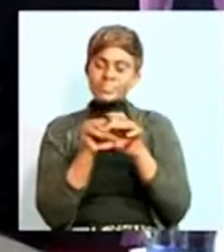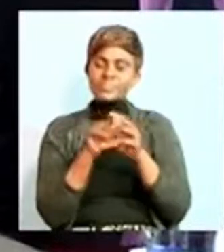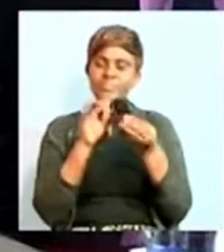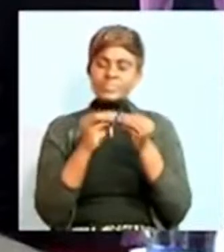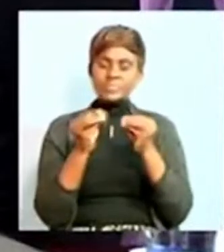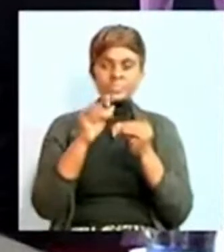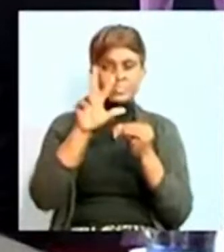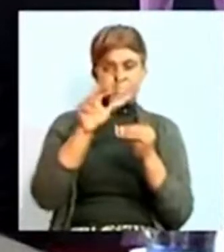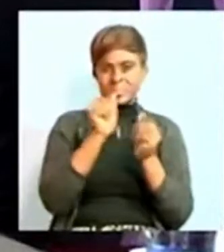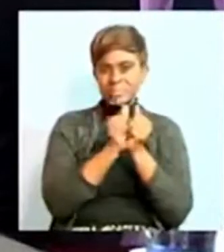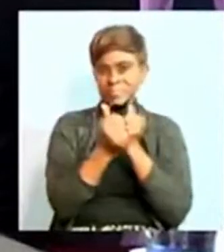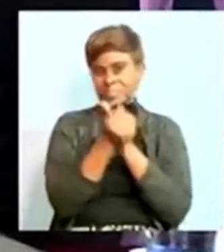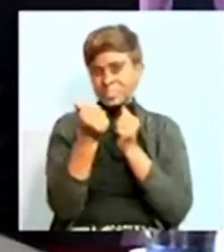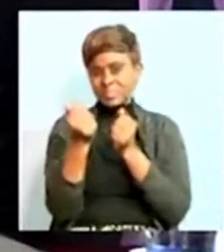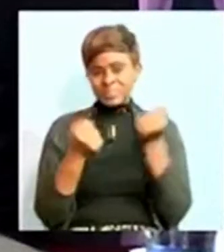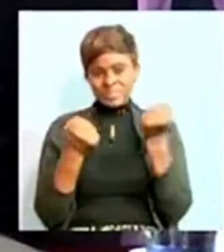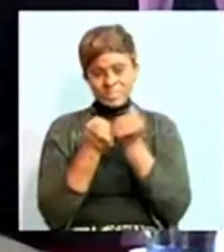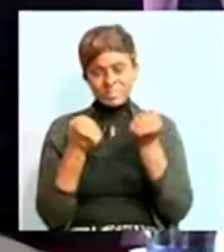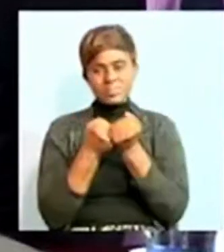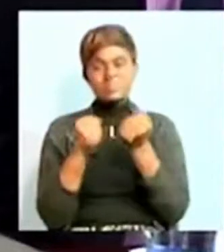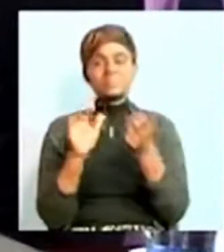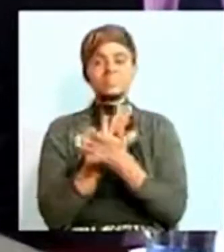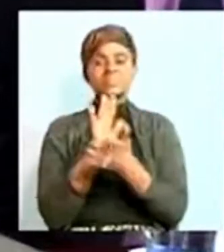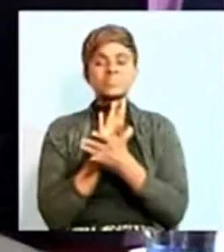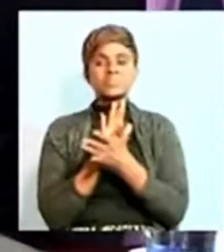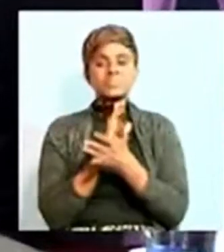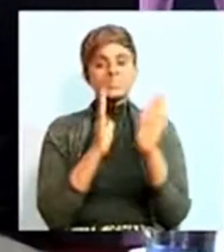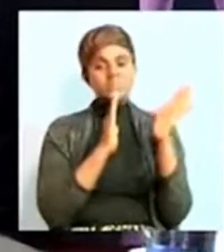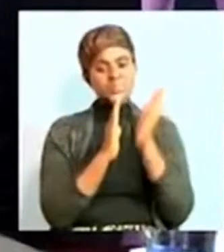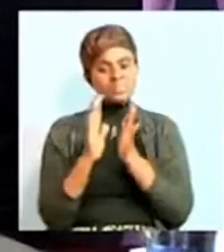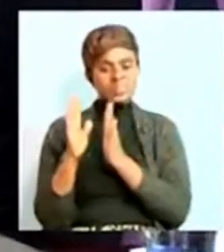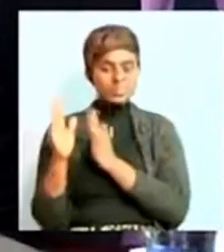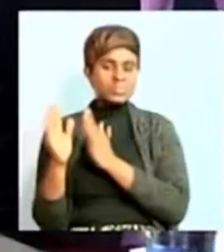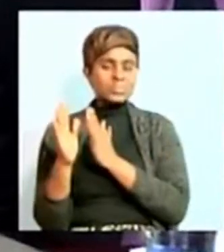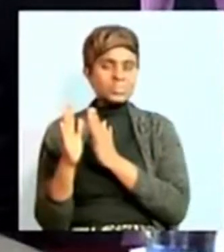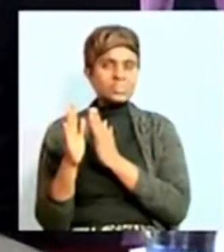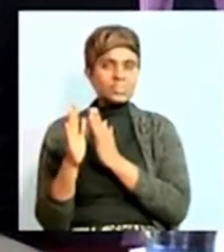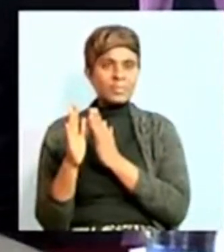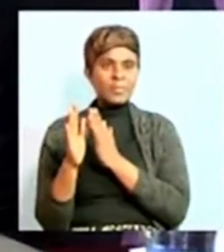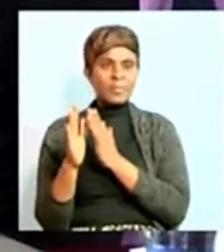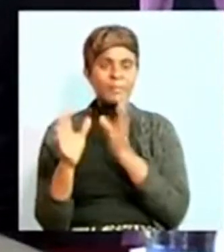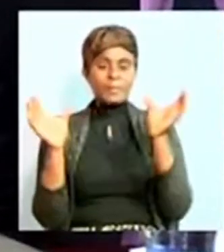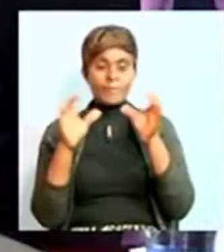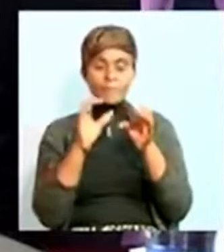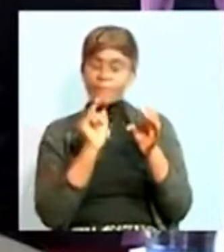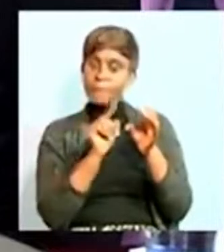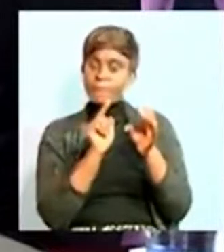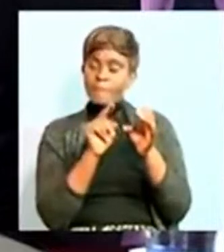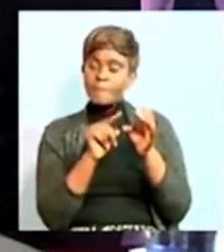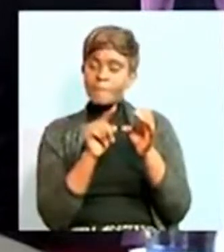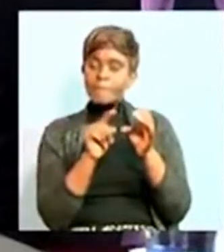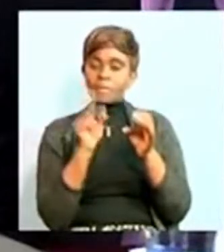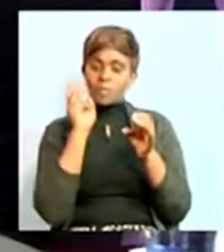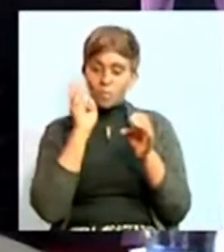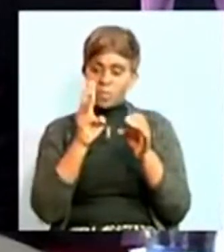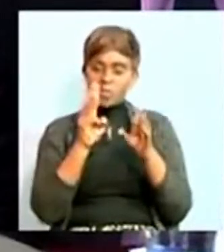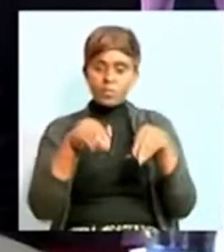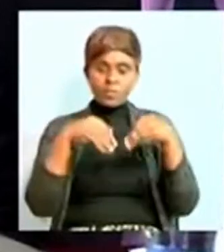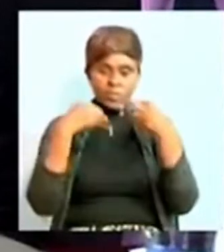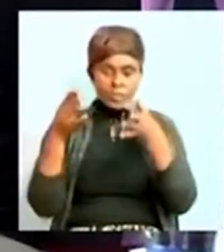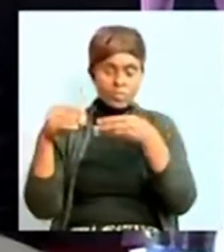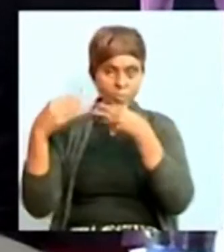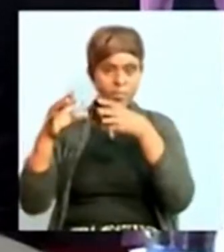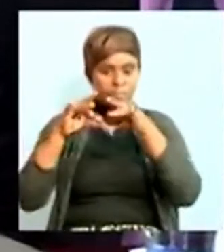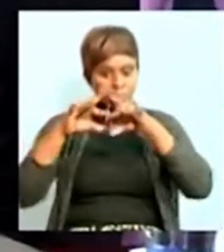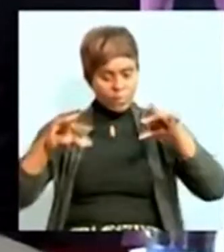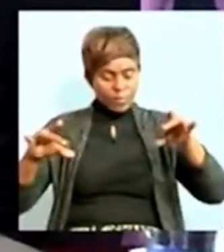3 and other supporting documentations. The remedial measures, the council will be offering plots